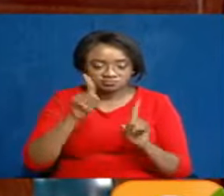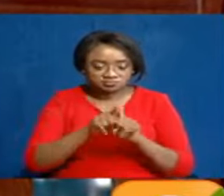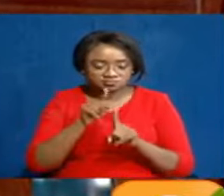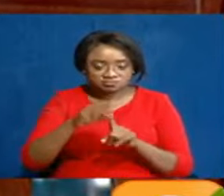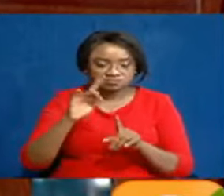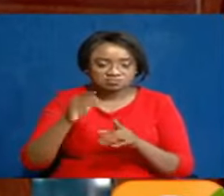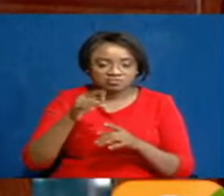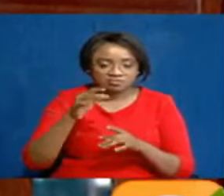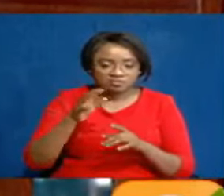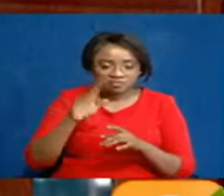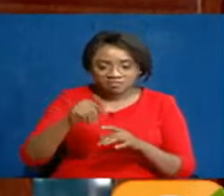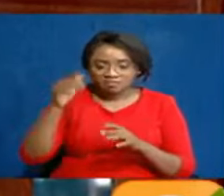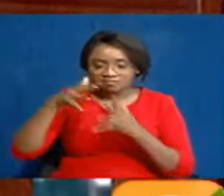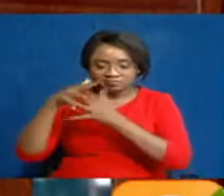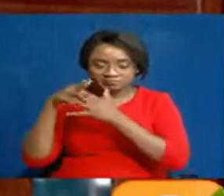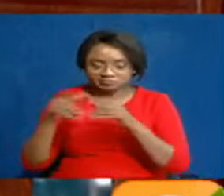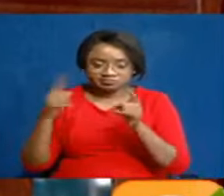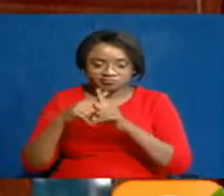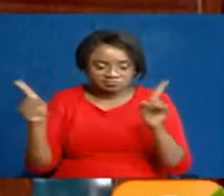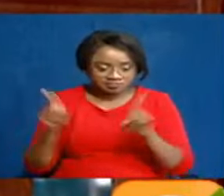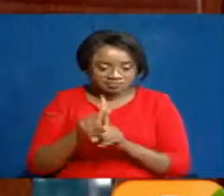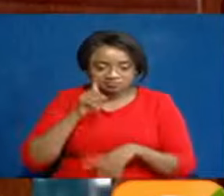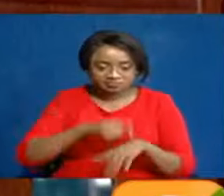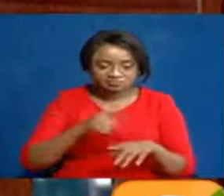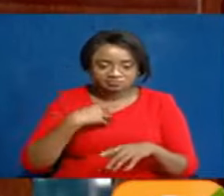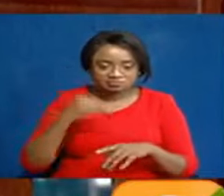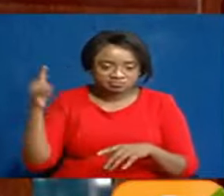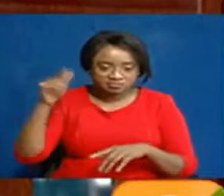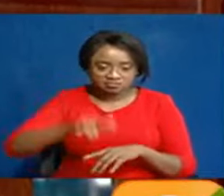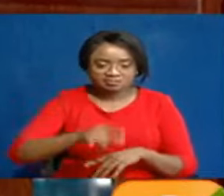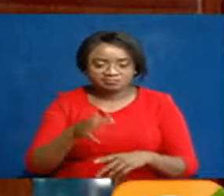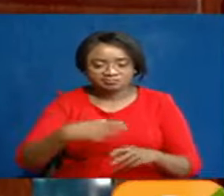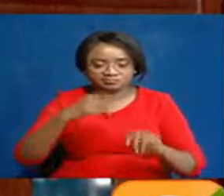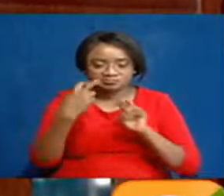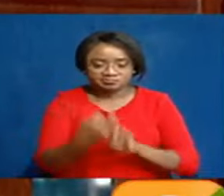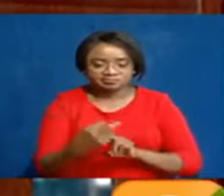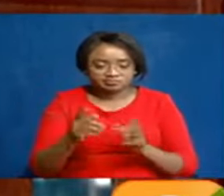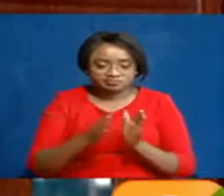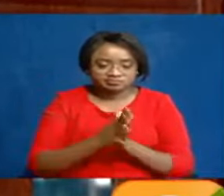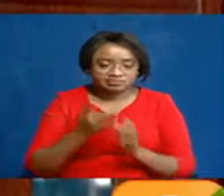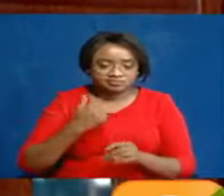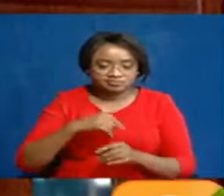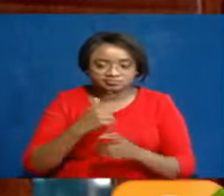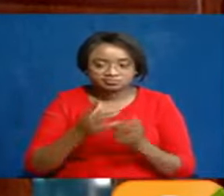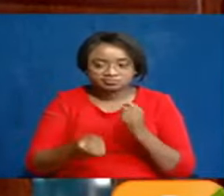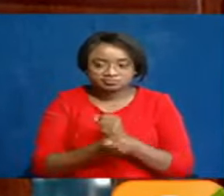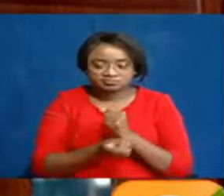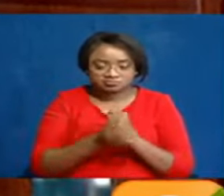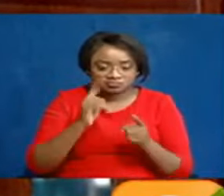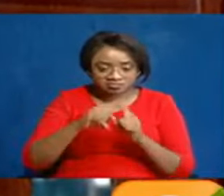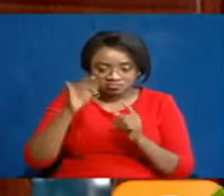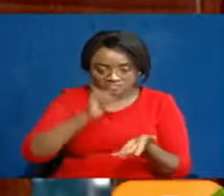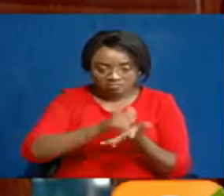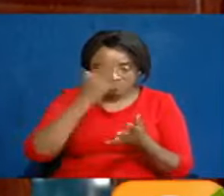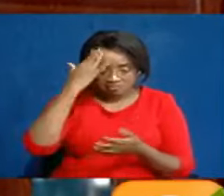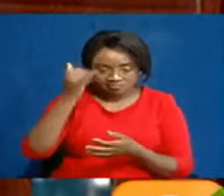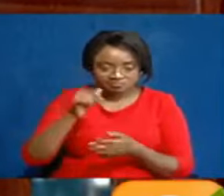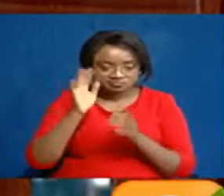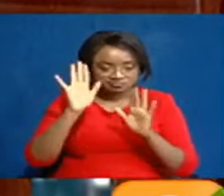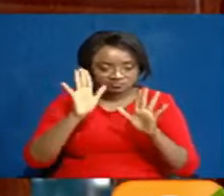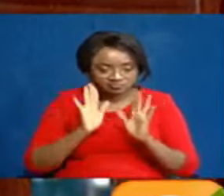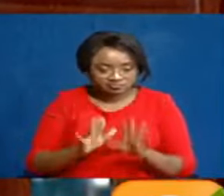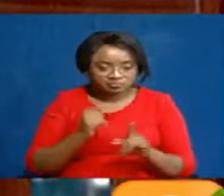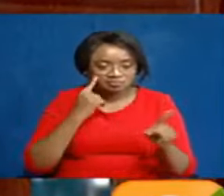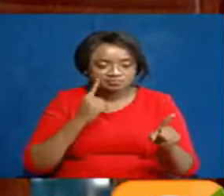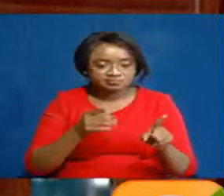somewhere in powerful places in this country. Otherwise, Adani would have run away by now.